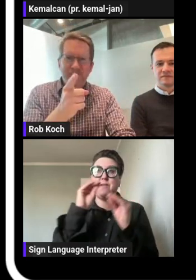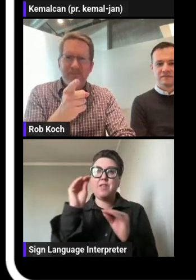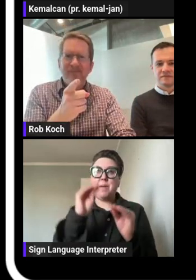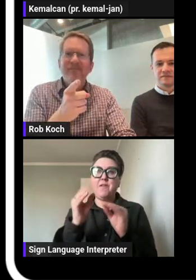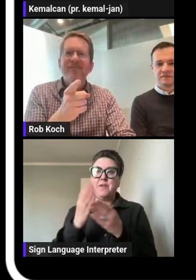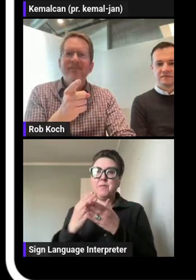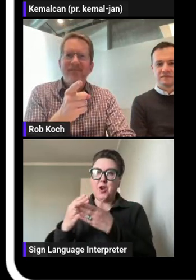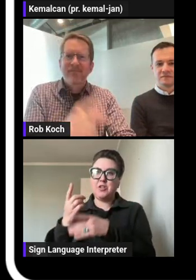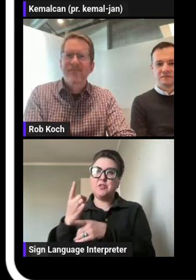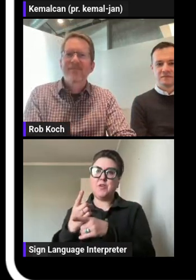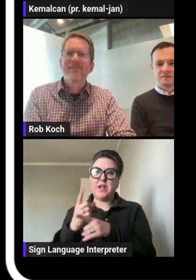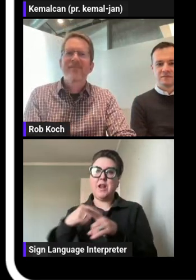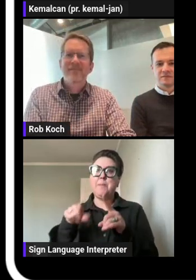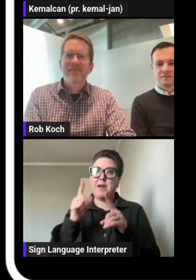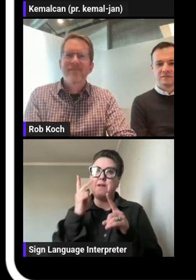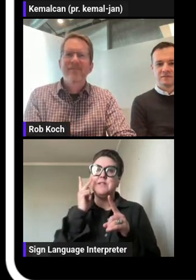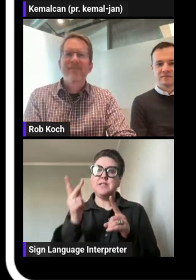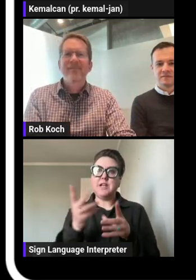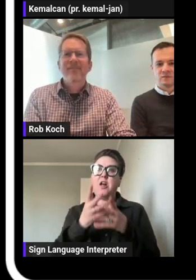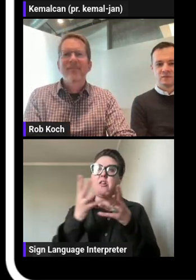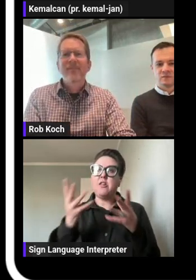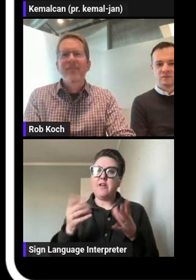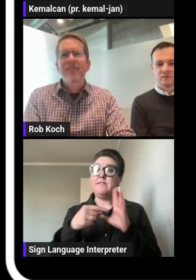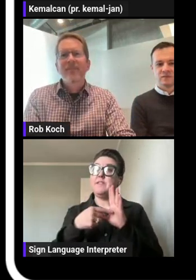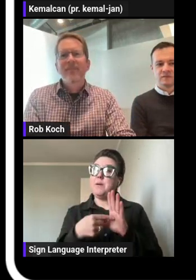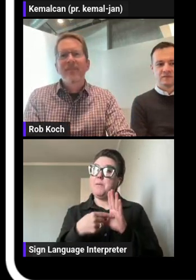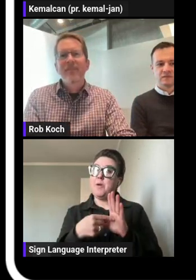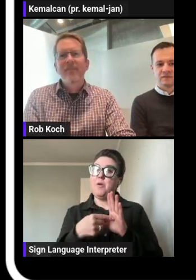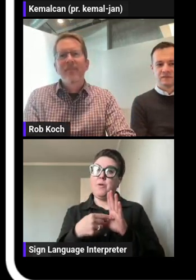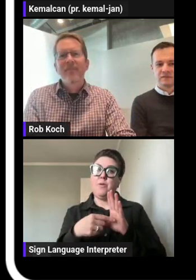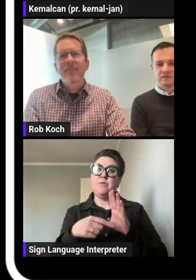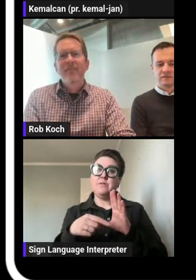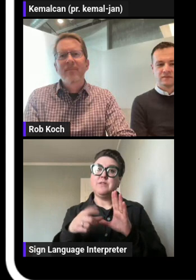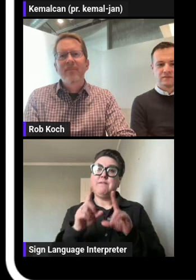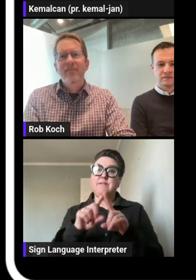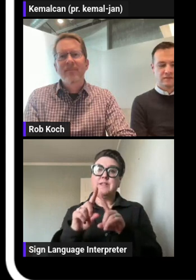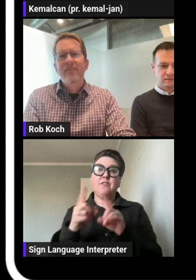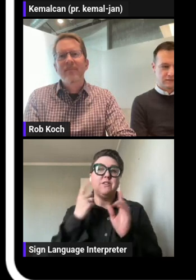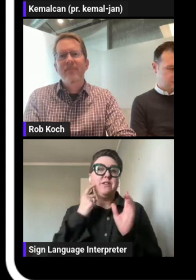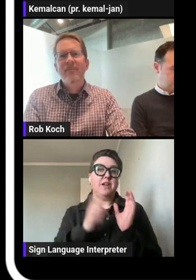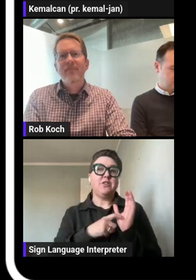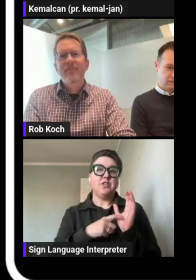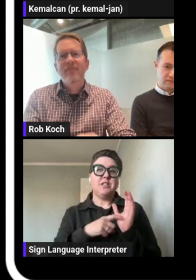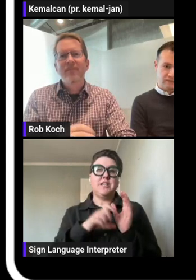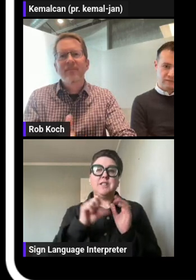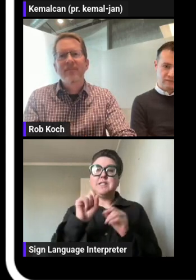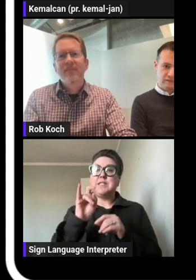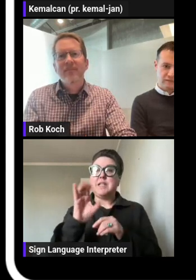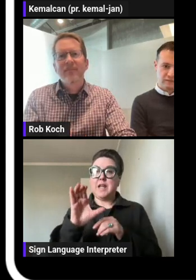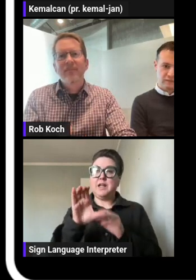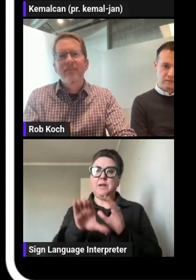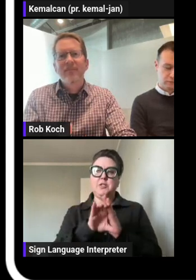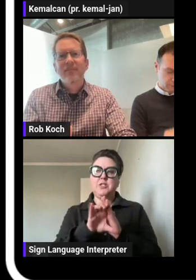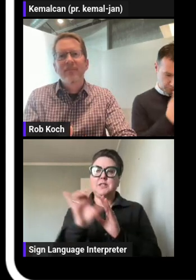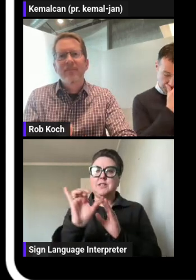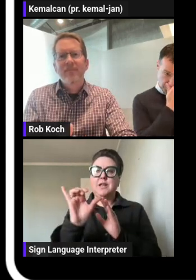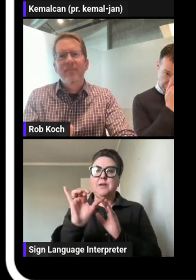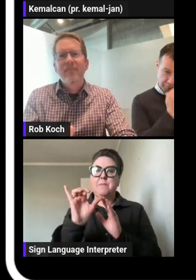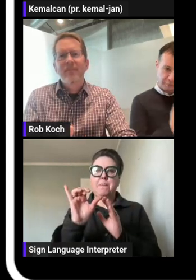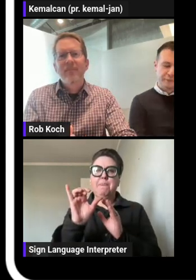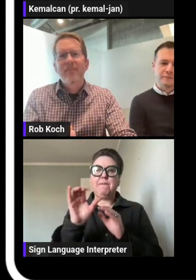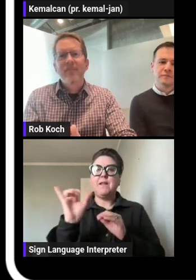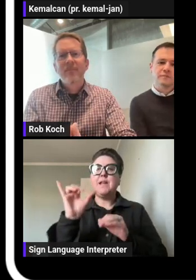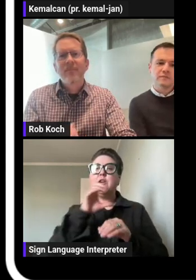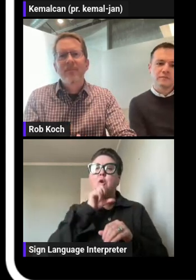but I've seen a lot of demos of detecting static images, like literally like frame, like